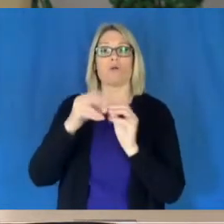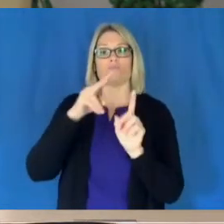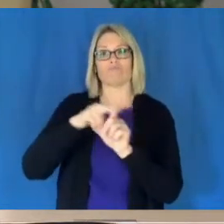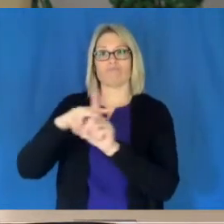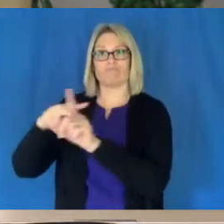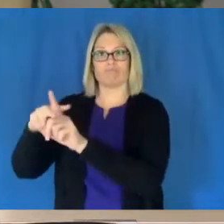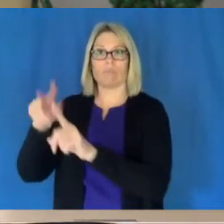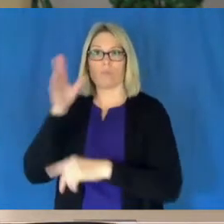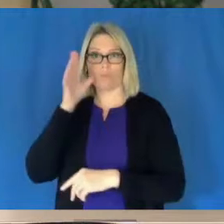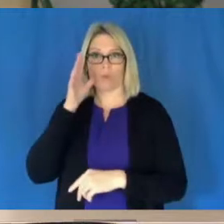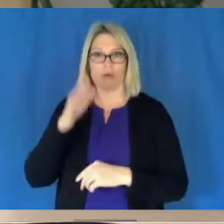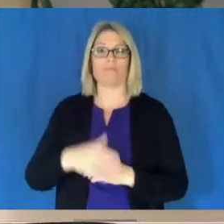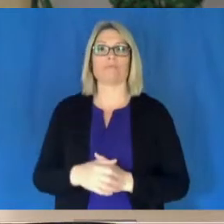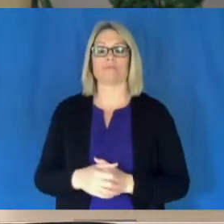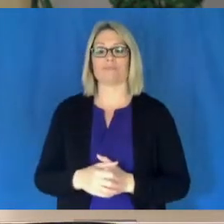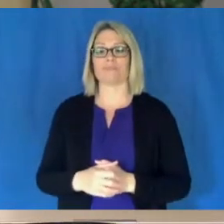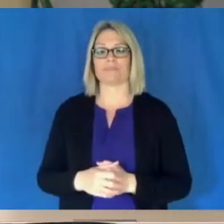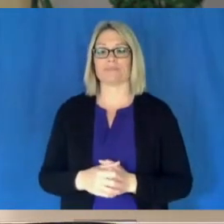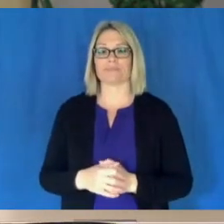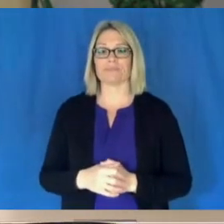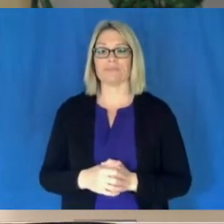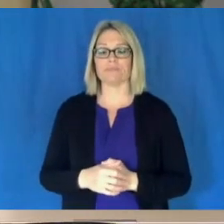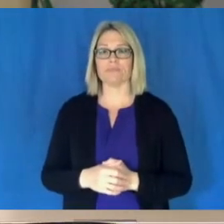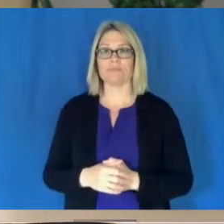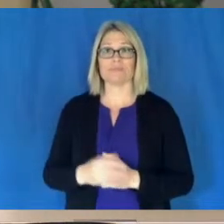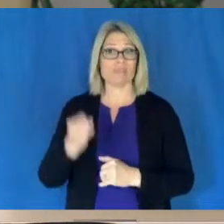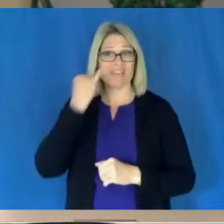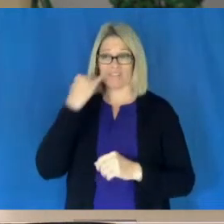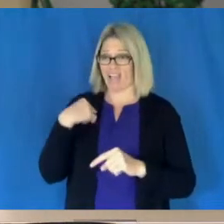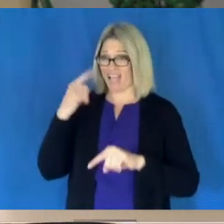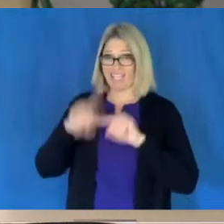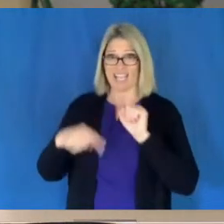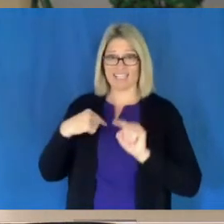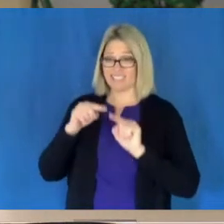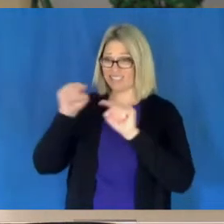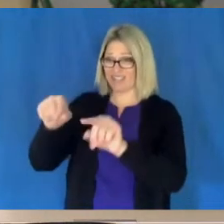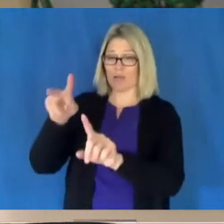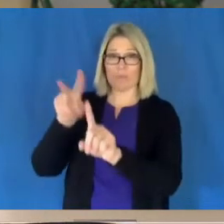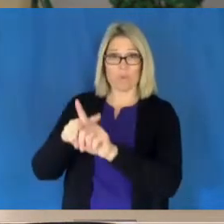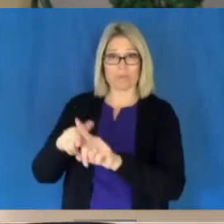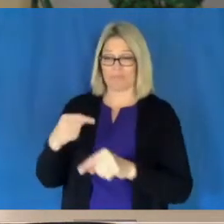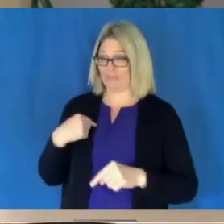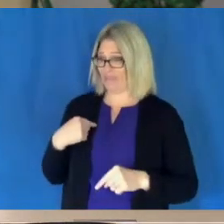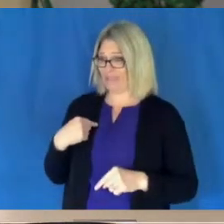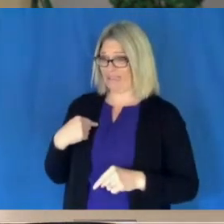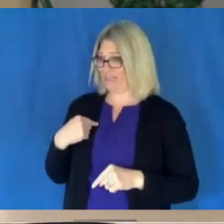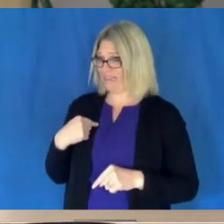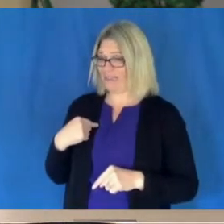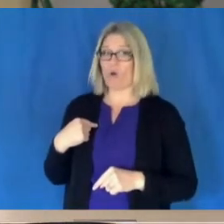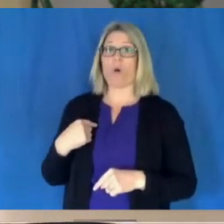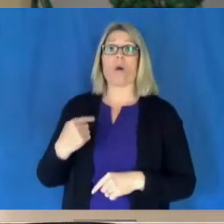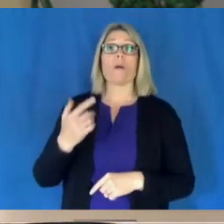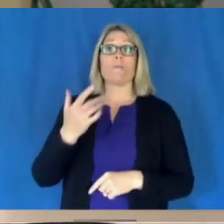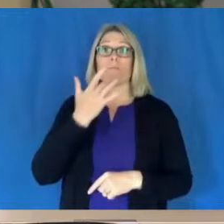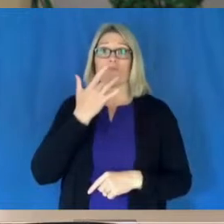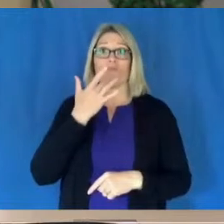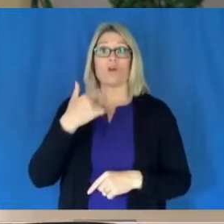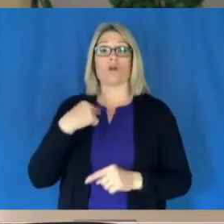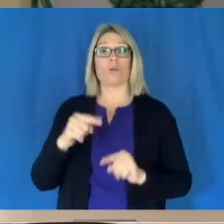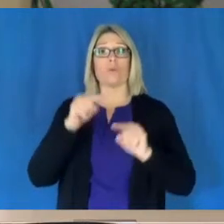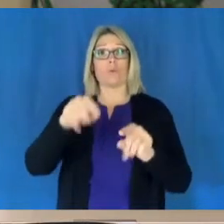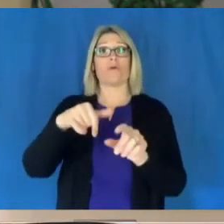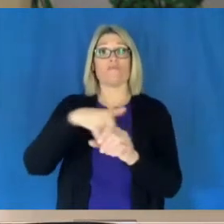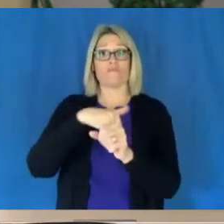confirmed to arrive. If you're unable to attend your appointment for your vaccine, or if you choose to get a vaccine at a